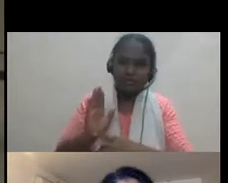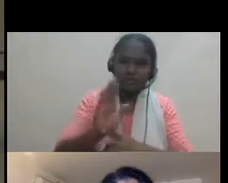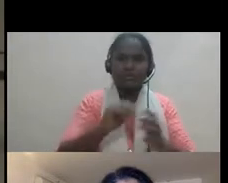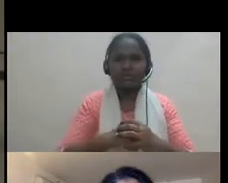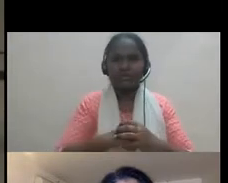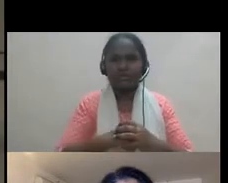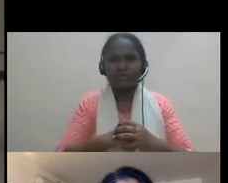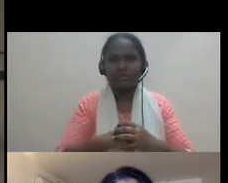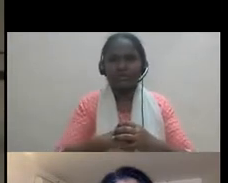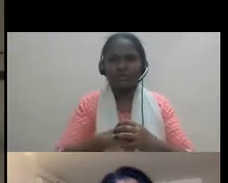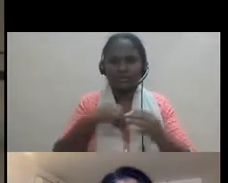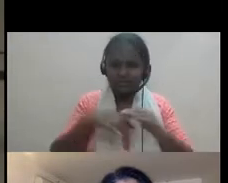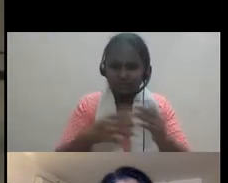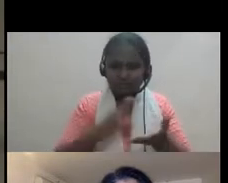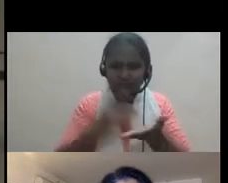let's say,